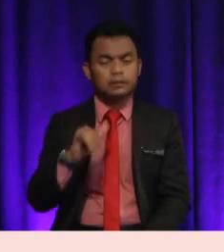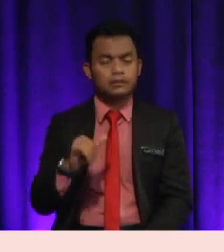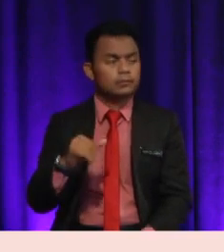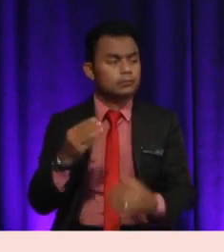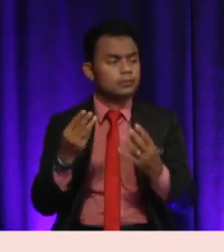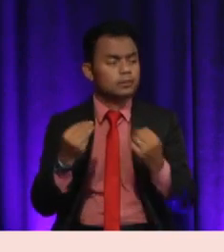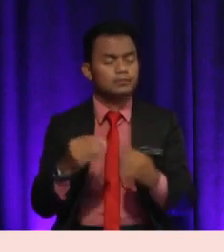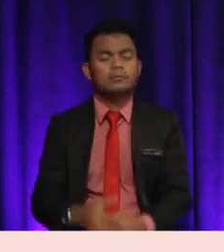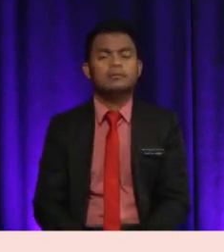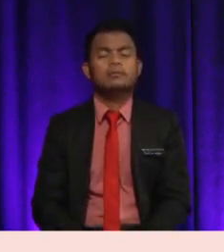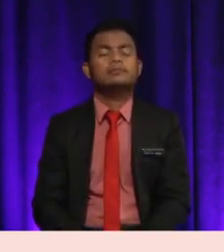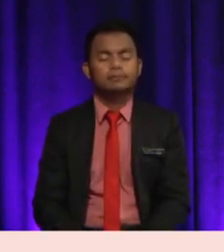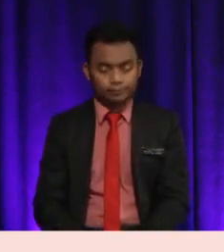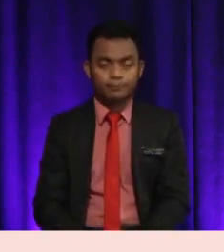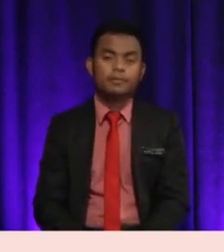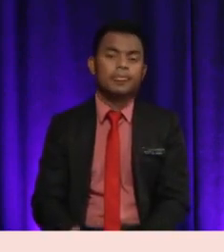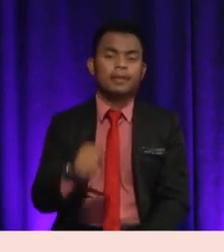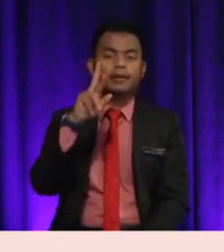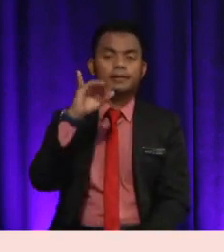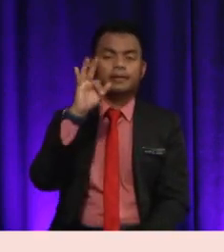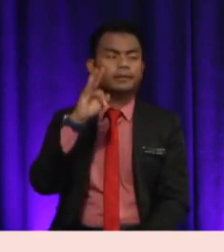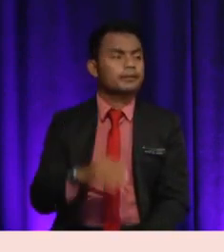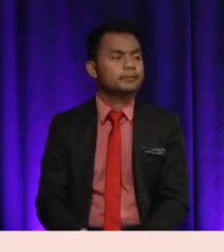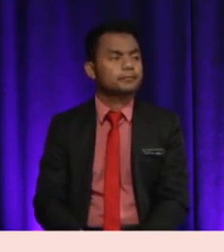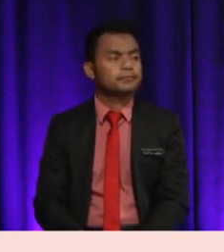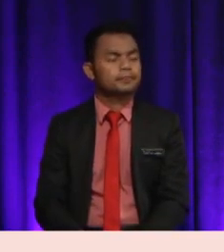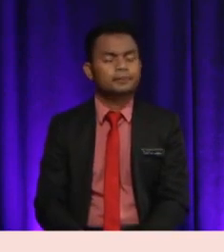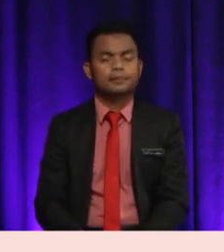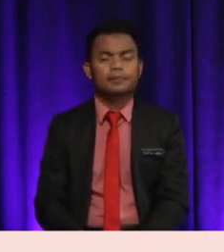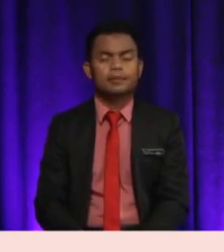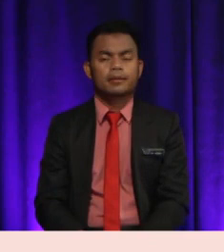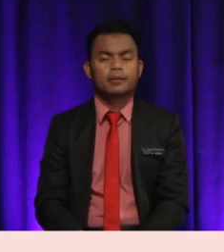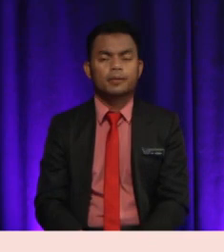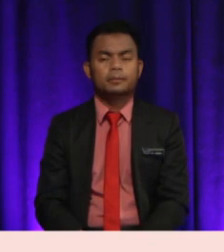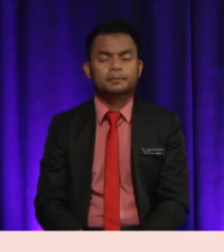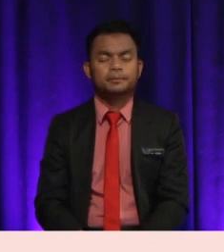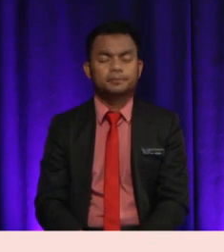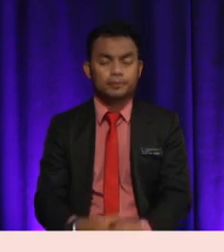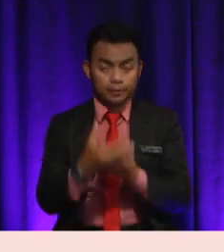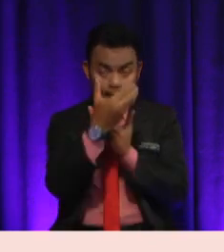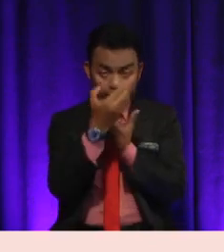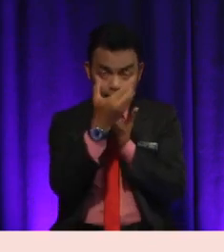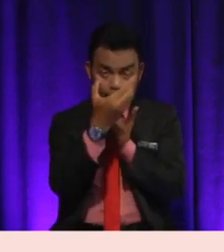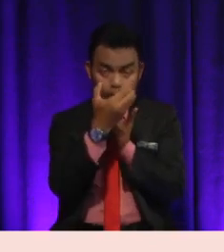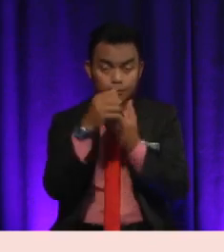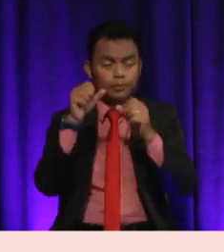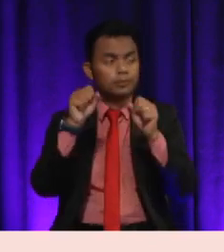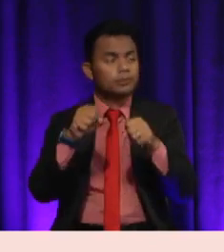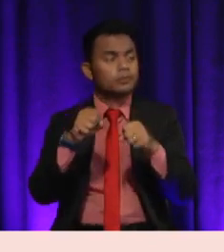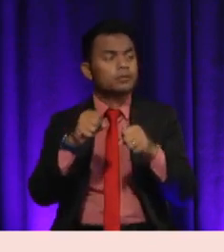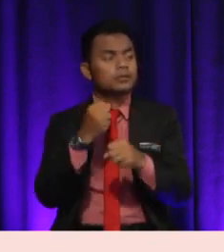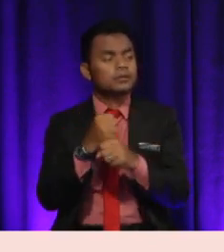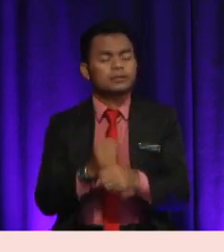Yes, teacher. Okay, Arif. Lily enjoys photojournalism and candid photography.